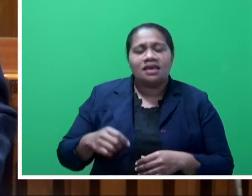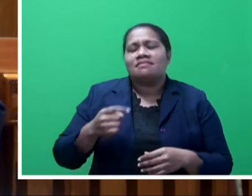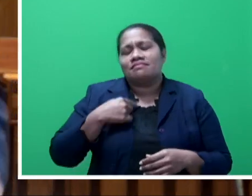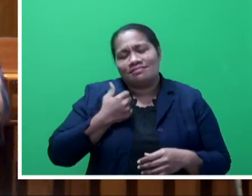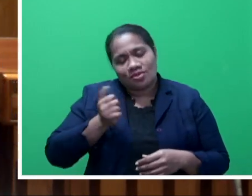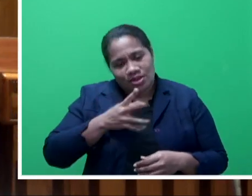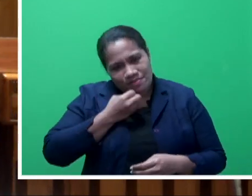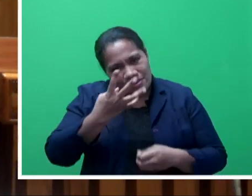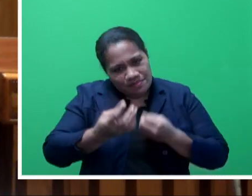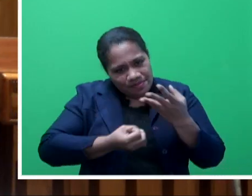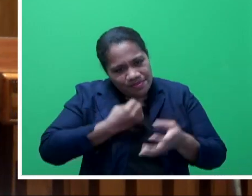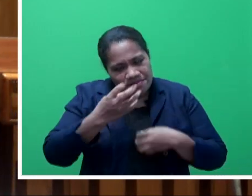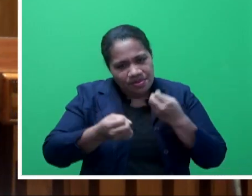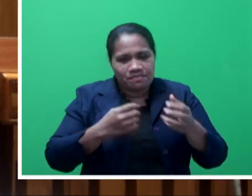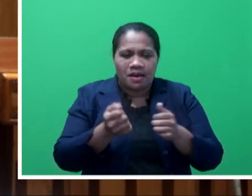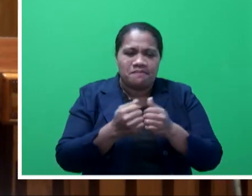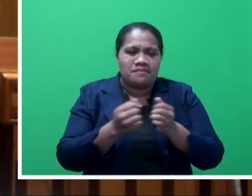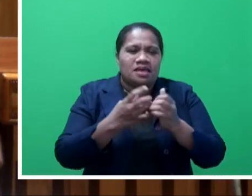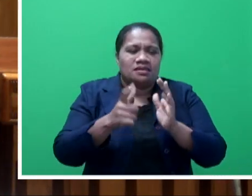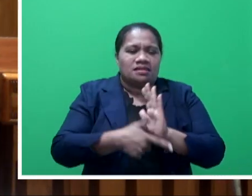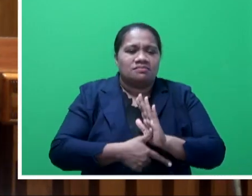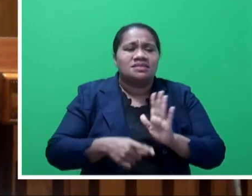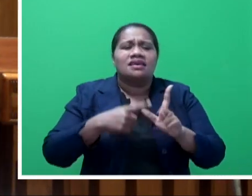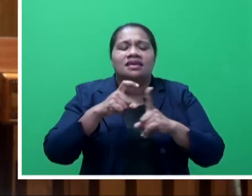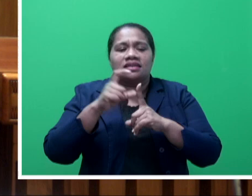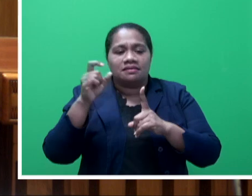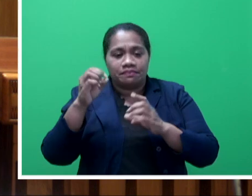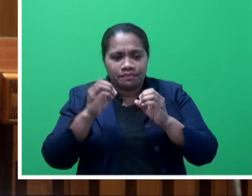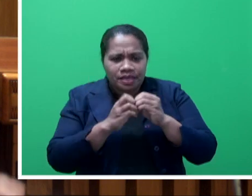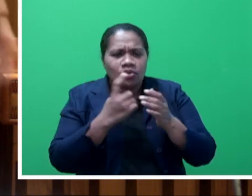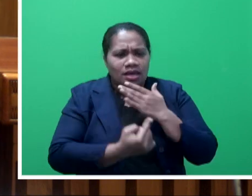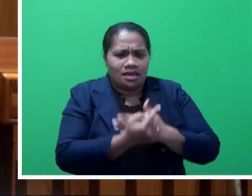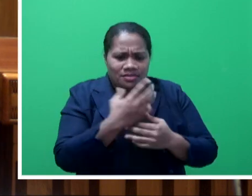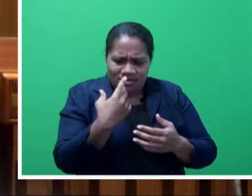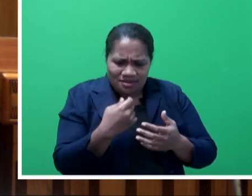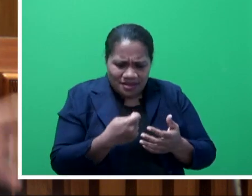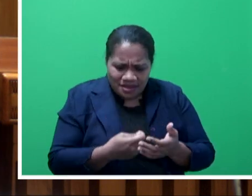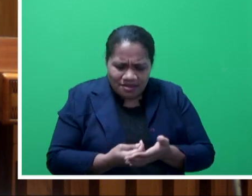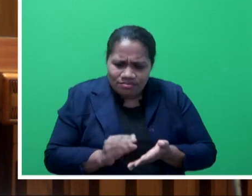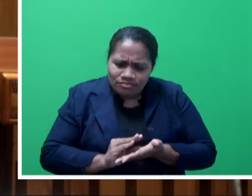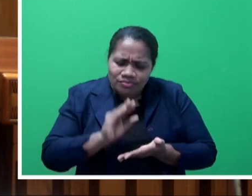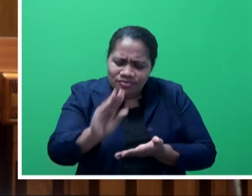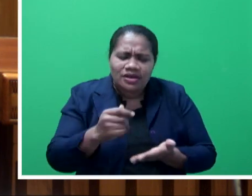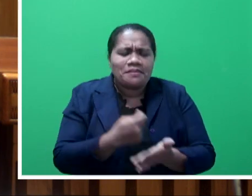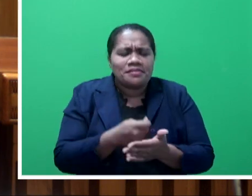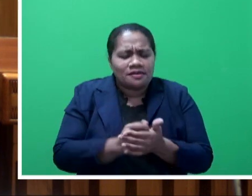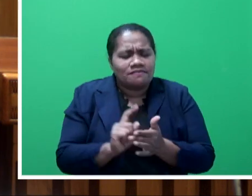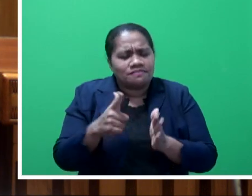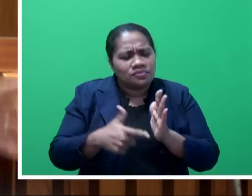sir. ADB has lent money for the first time to a private